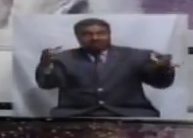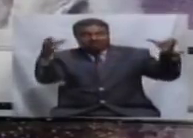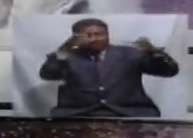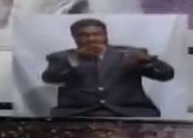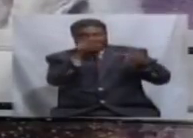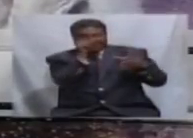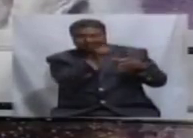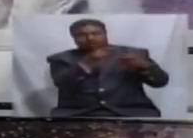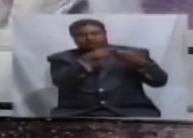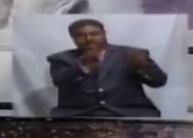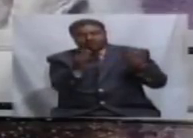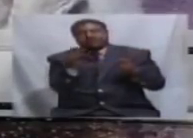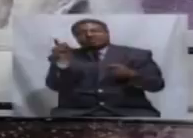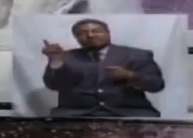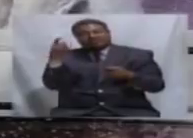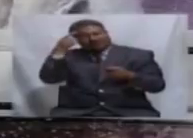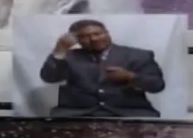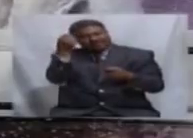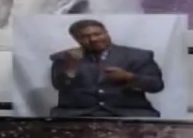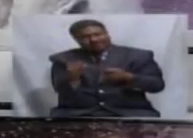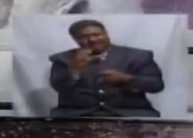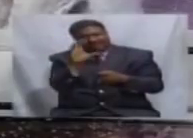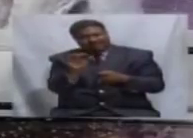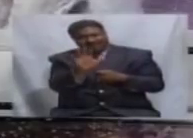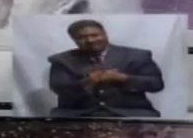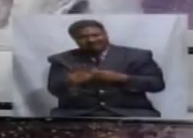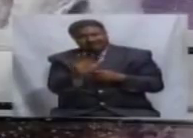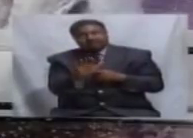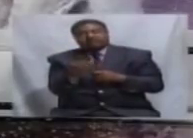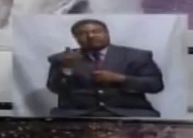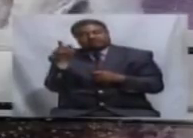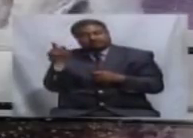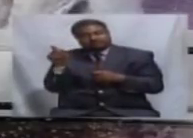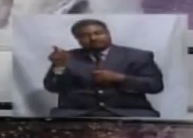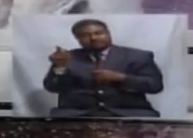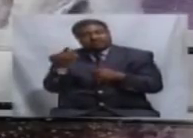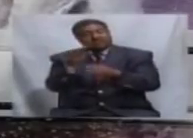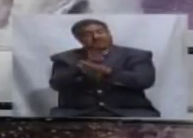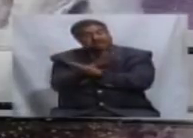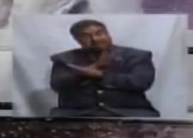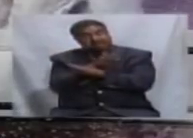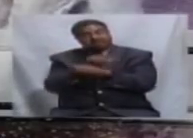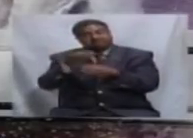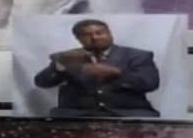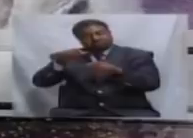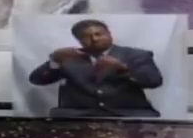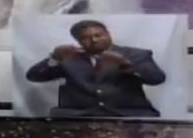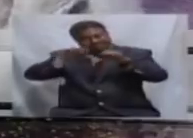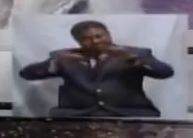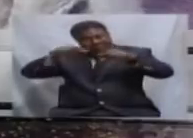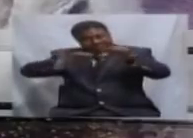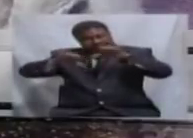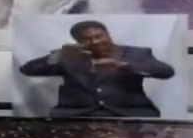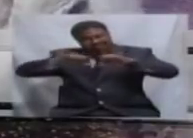Productivity Program for Southern Africa, APSA, and the Zambia Agricultural Research Institute, ZARI, in Lusaka today, Ms. Silia